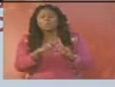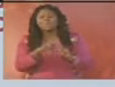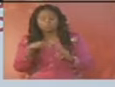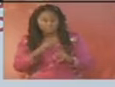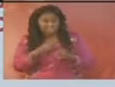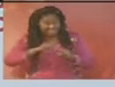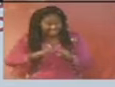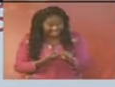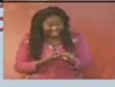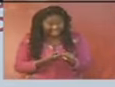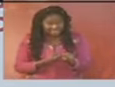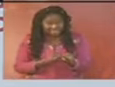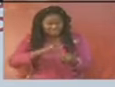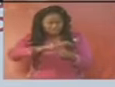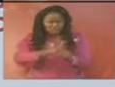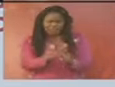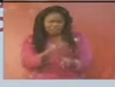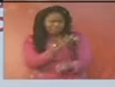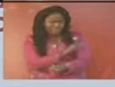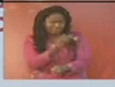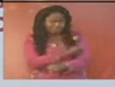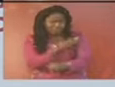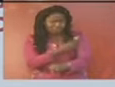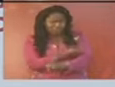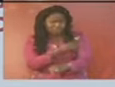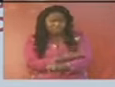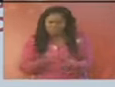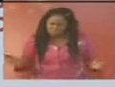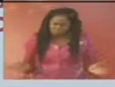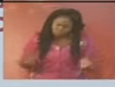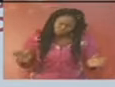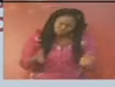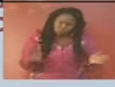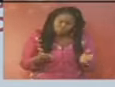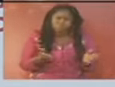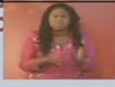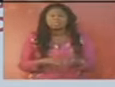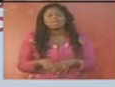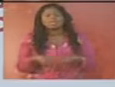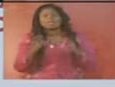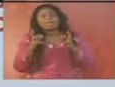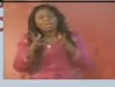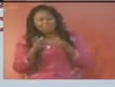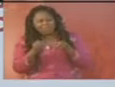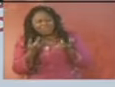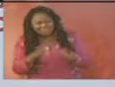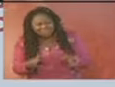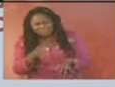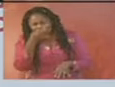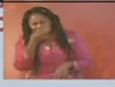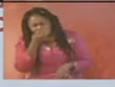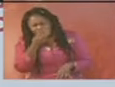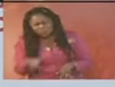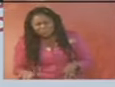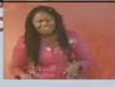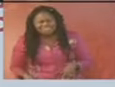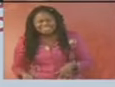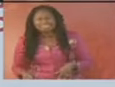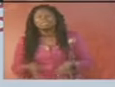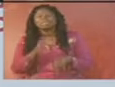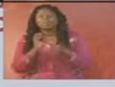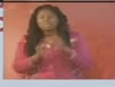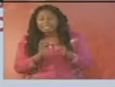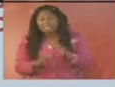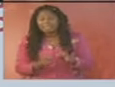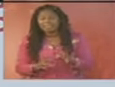What I could predict, if we are trying to give out two vaccines at the same time, people may think, you know, well, I